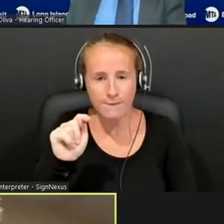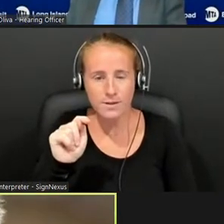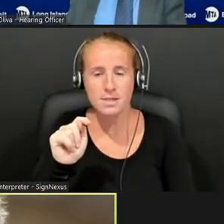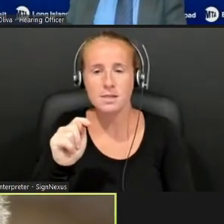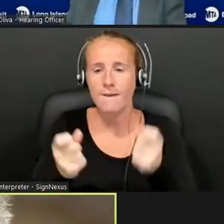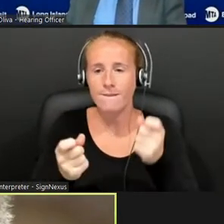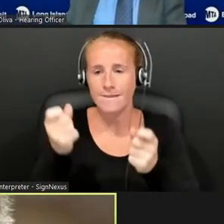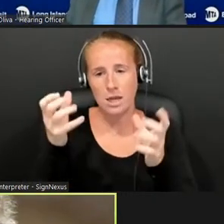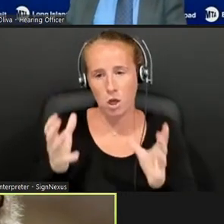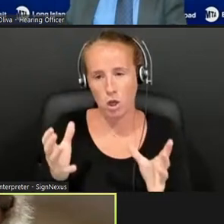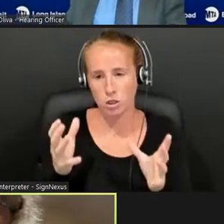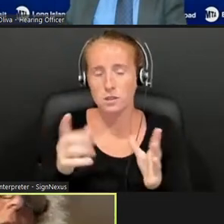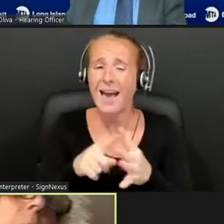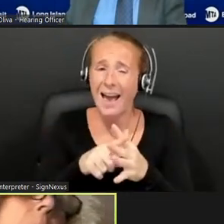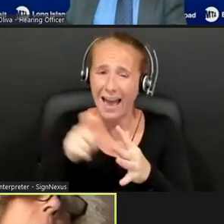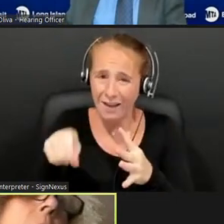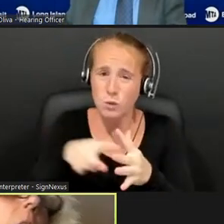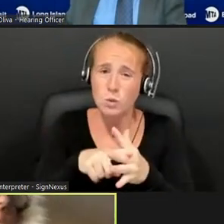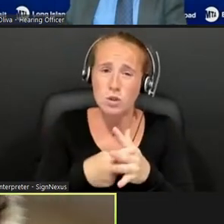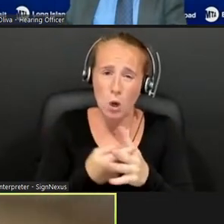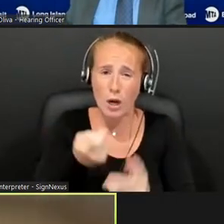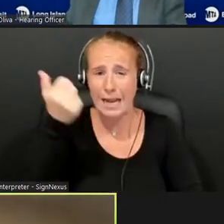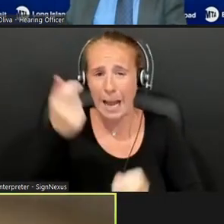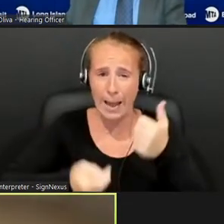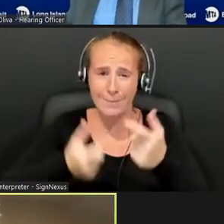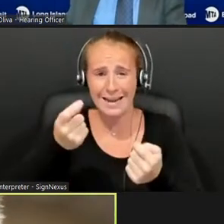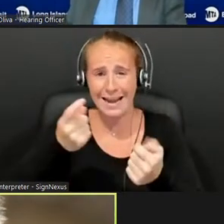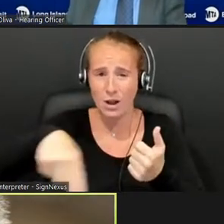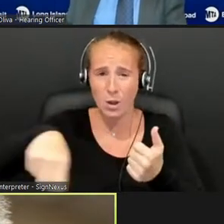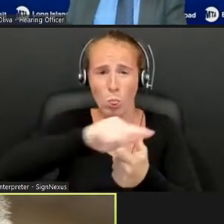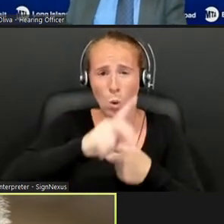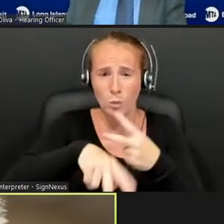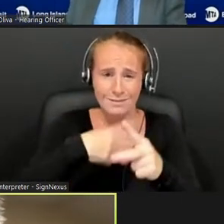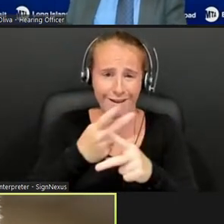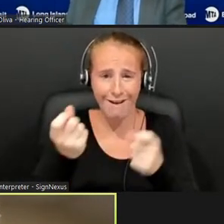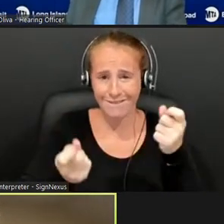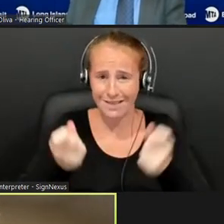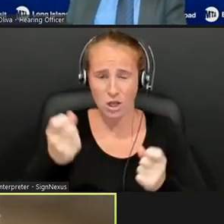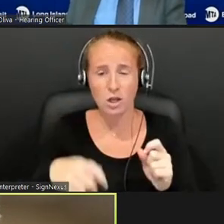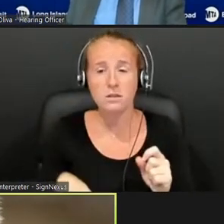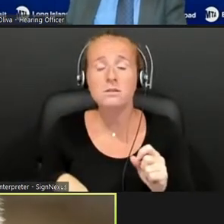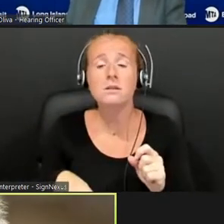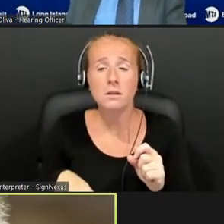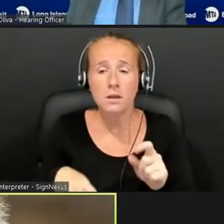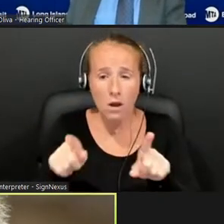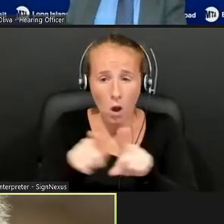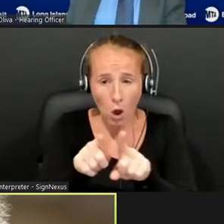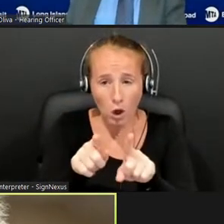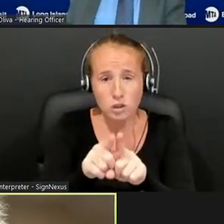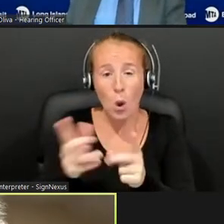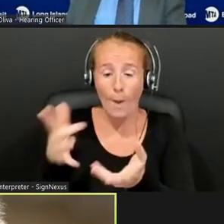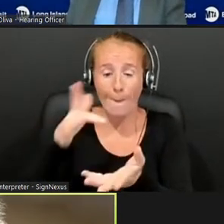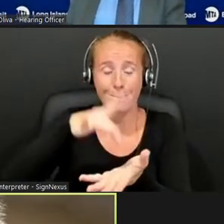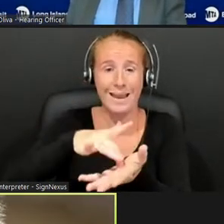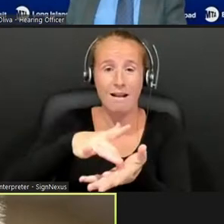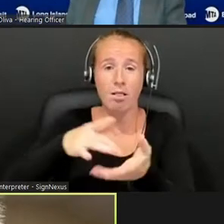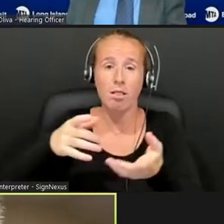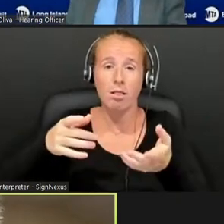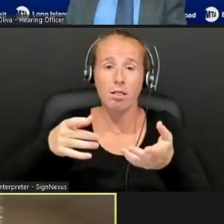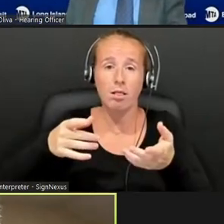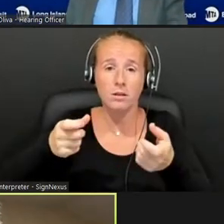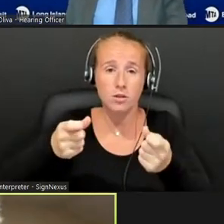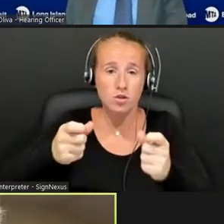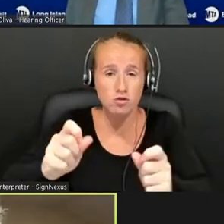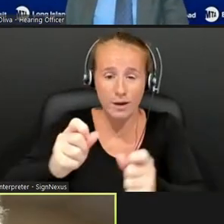the number of these vehicles in the city additional major contributors include middle of the street parking classes bicycle